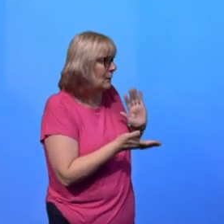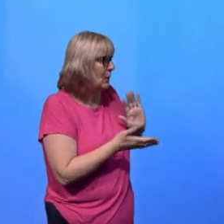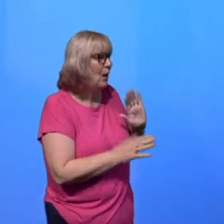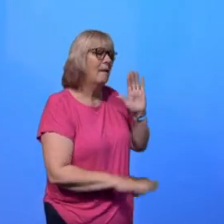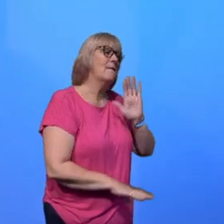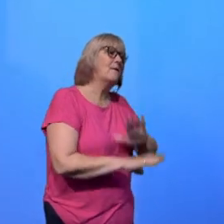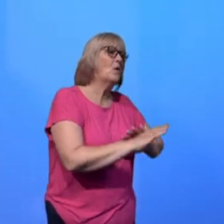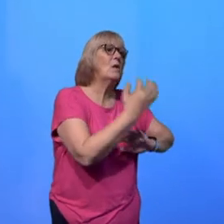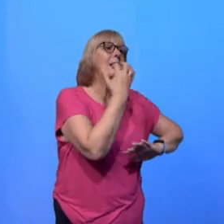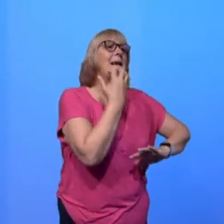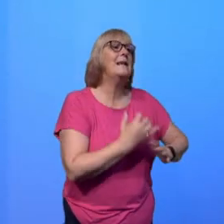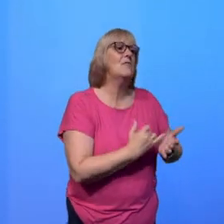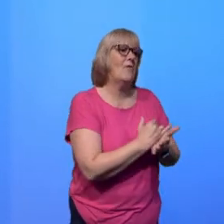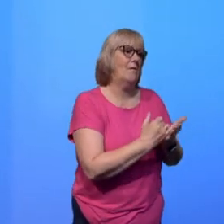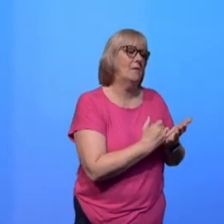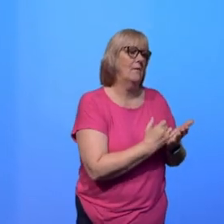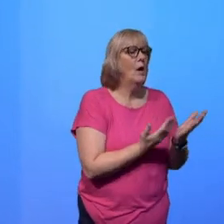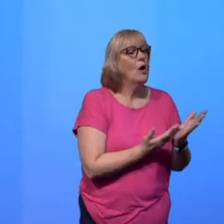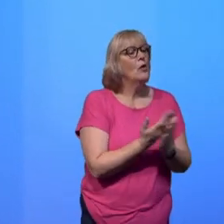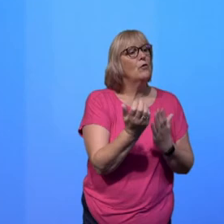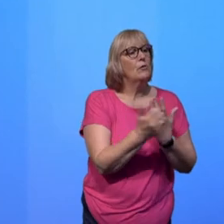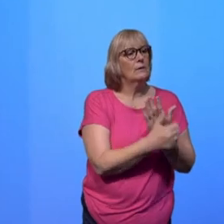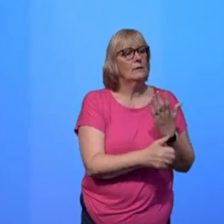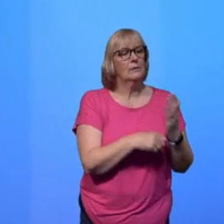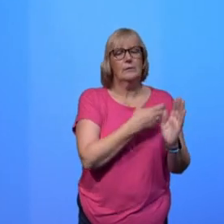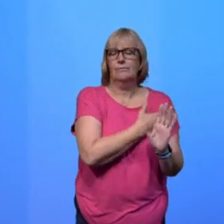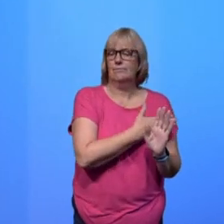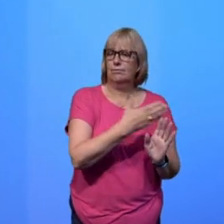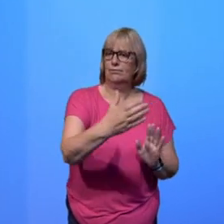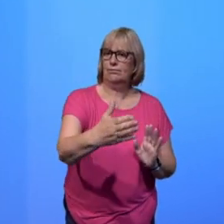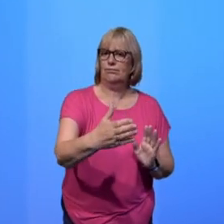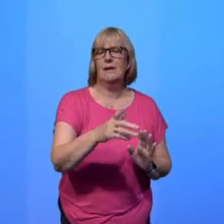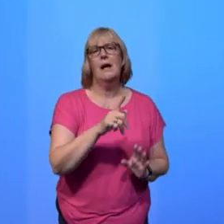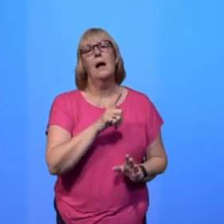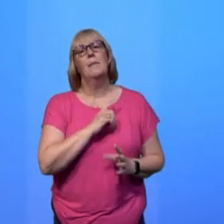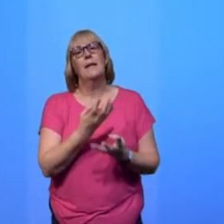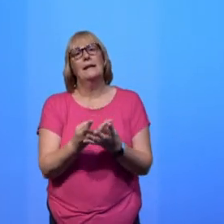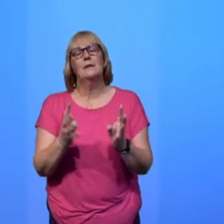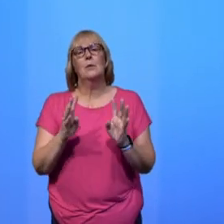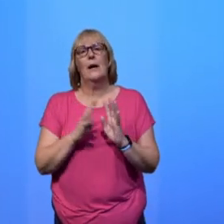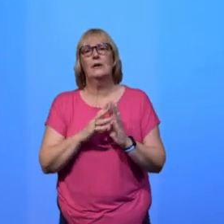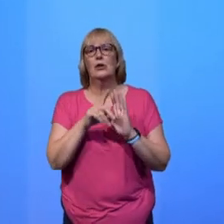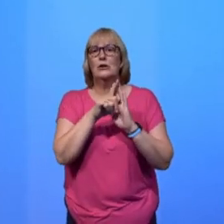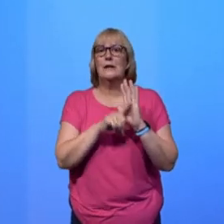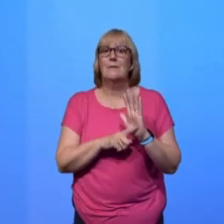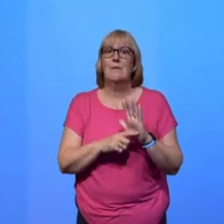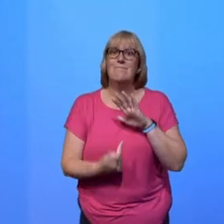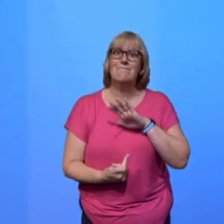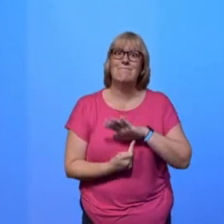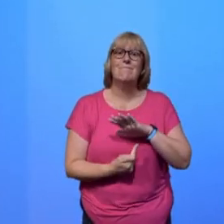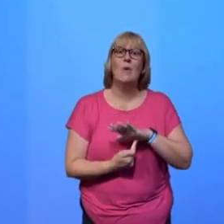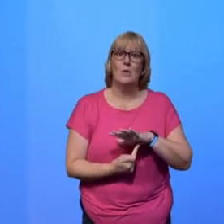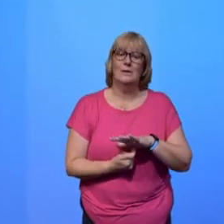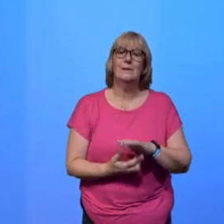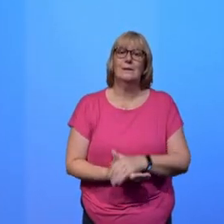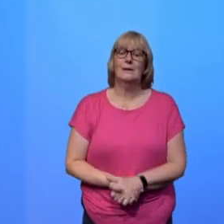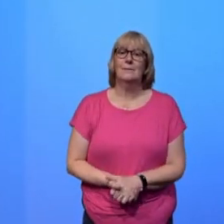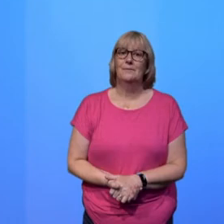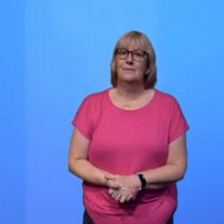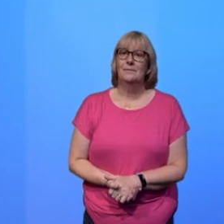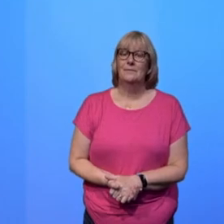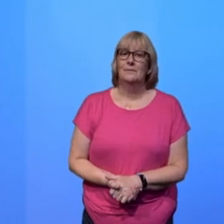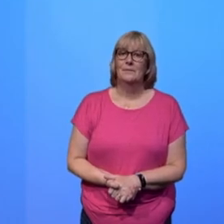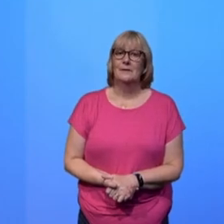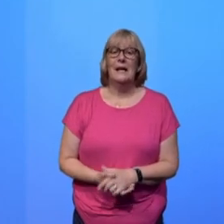right through Scripture, and it is why church discipline is so important. That's why church discipline is important, because otherwise